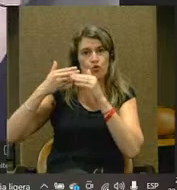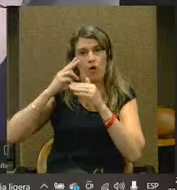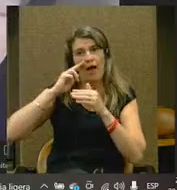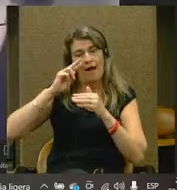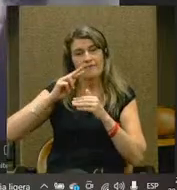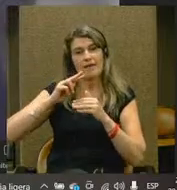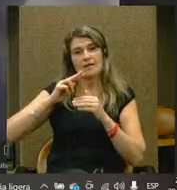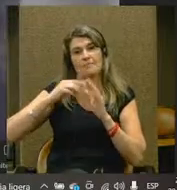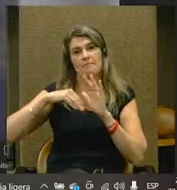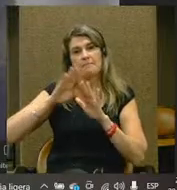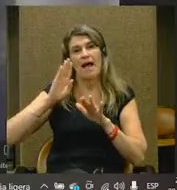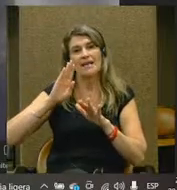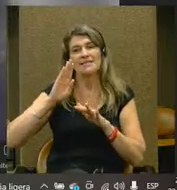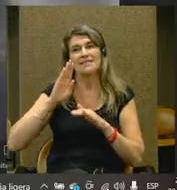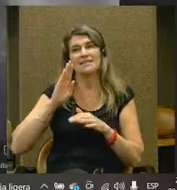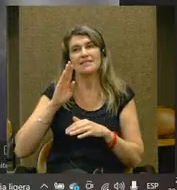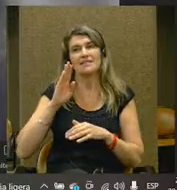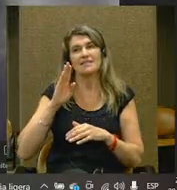try to